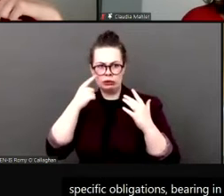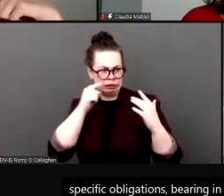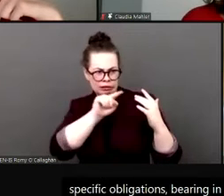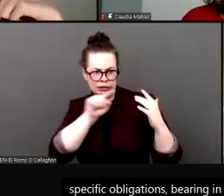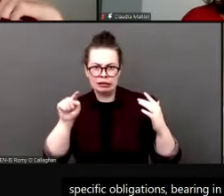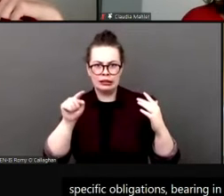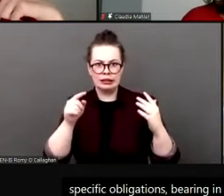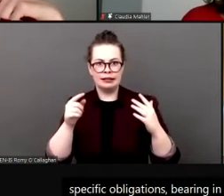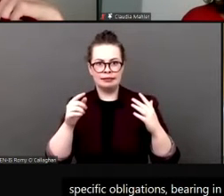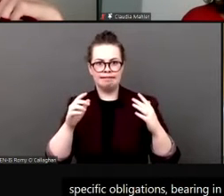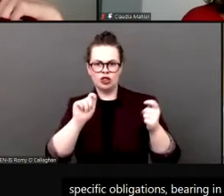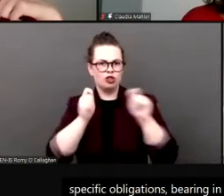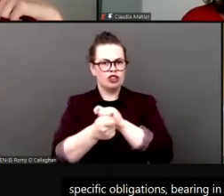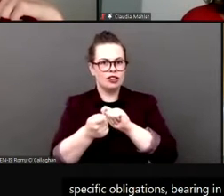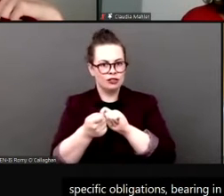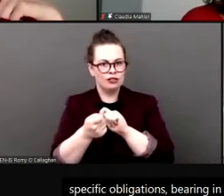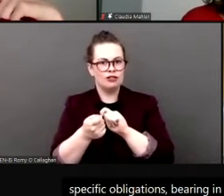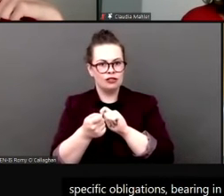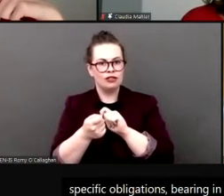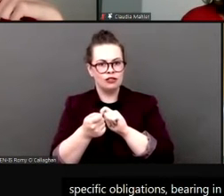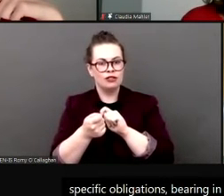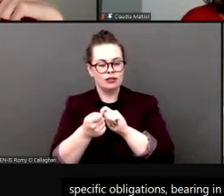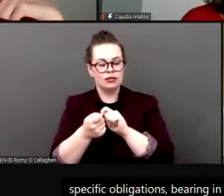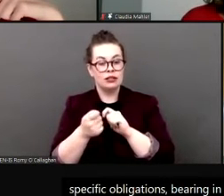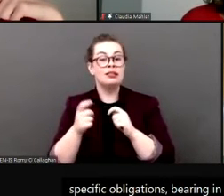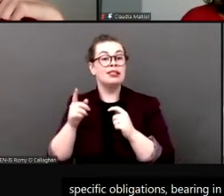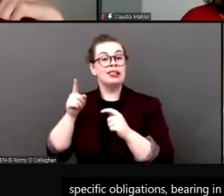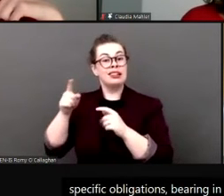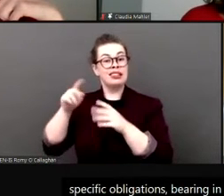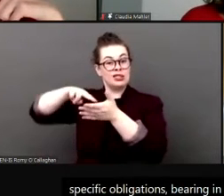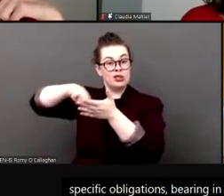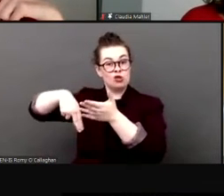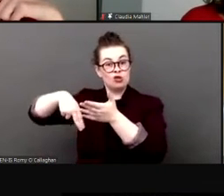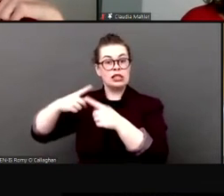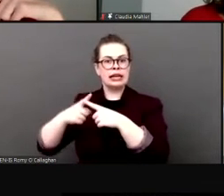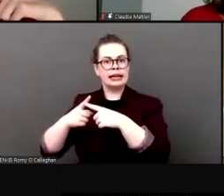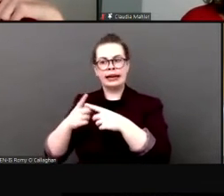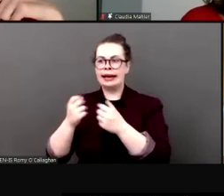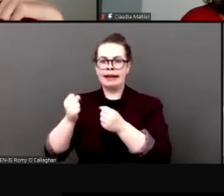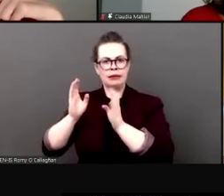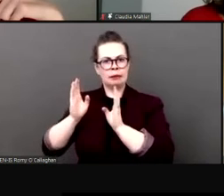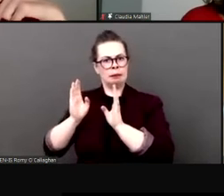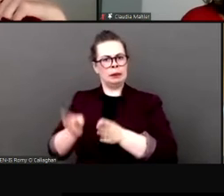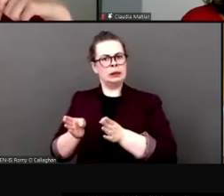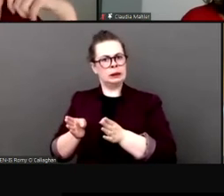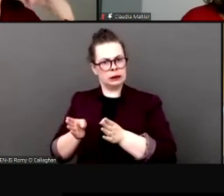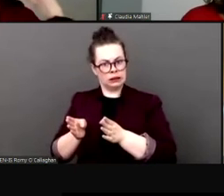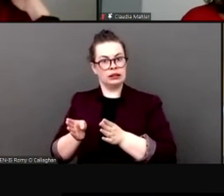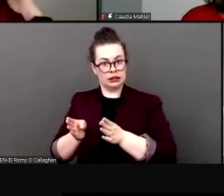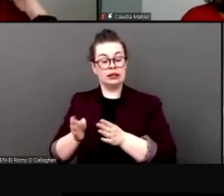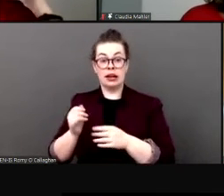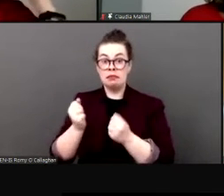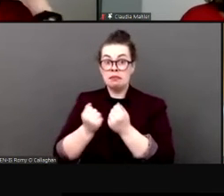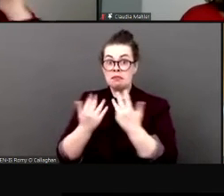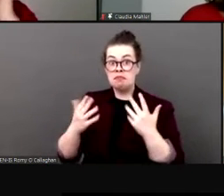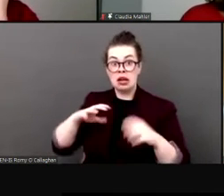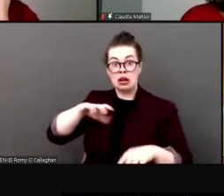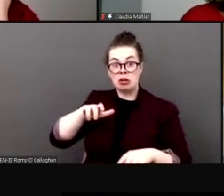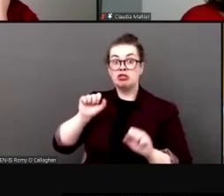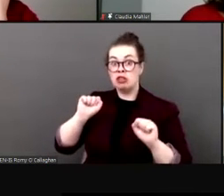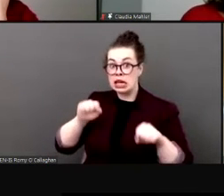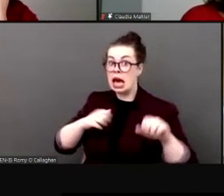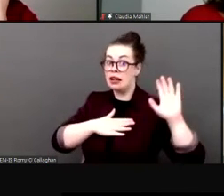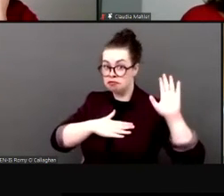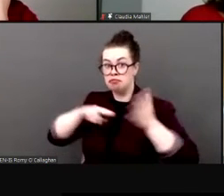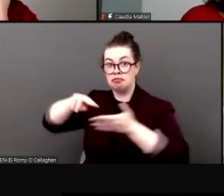of progressive achievement, and there's plenty of space there for states to sign on board. And I always say